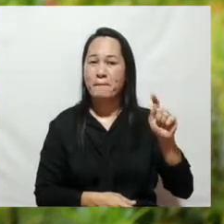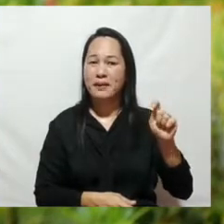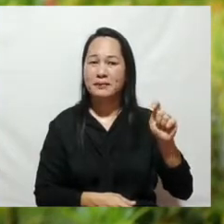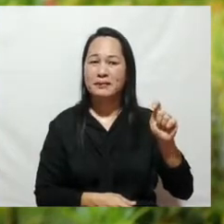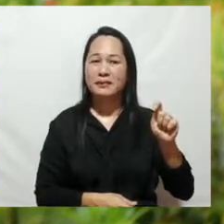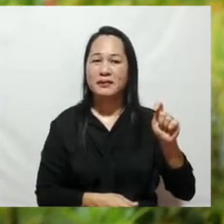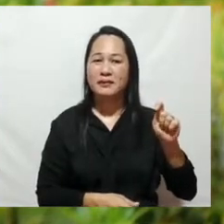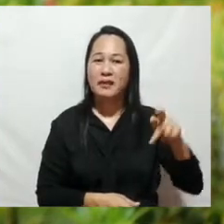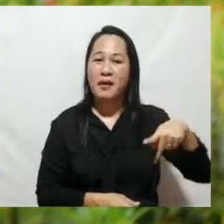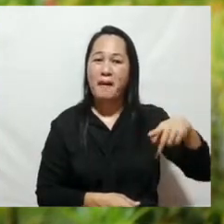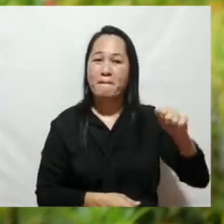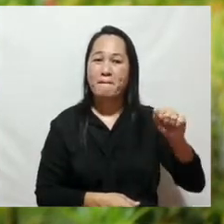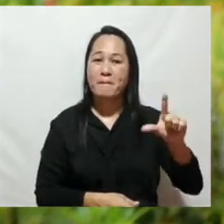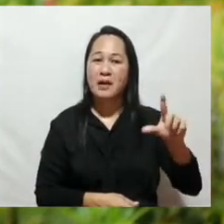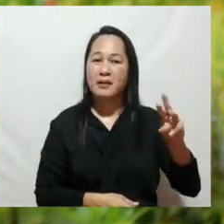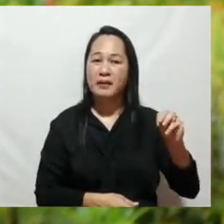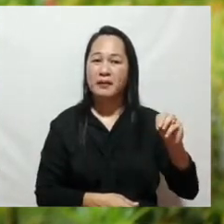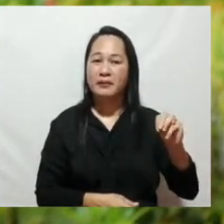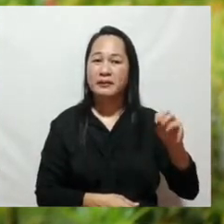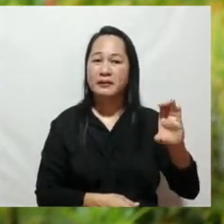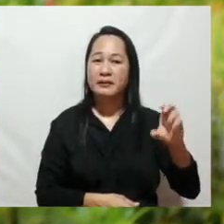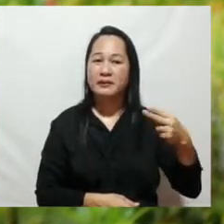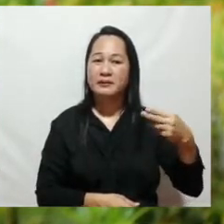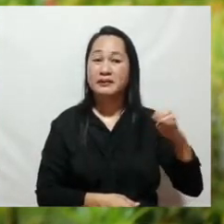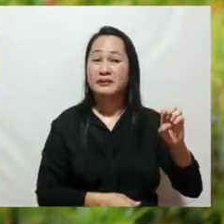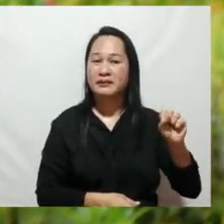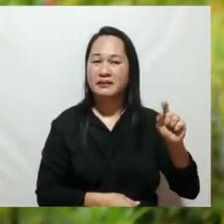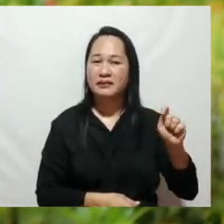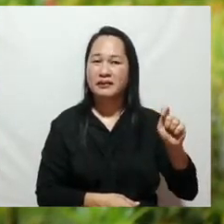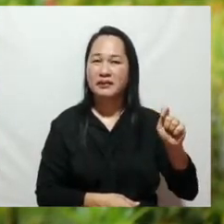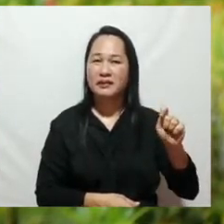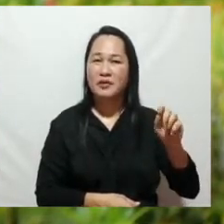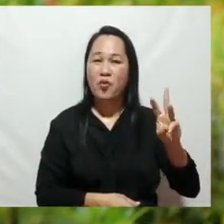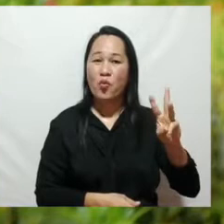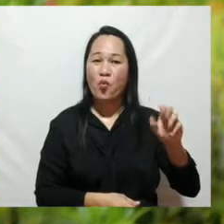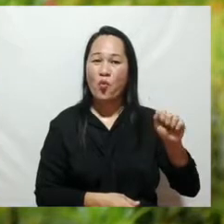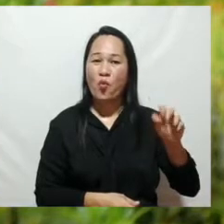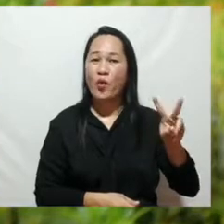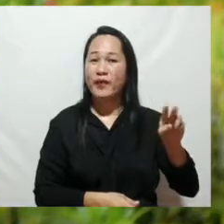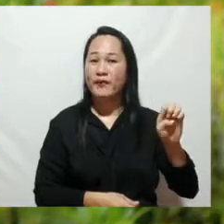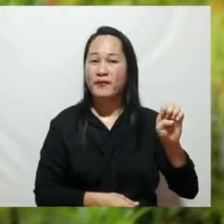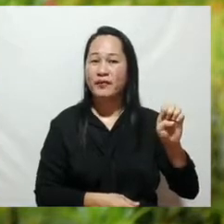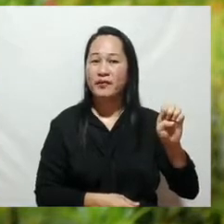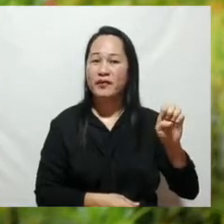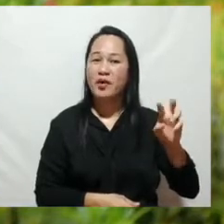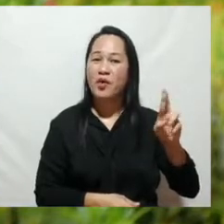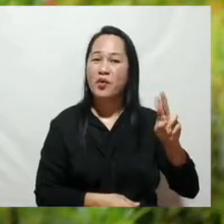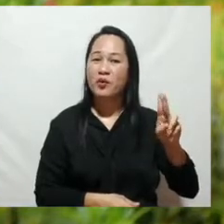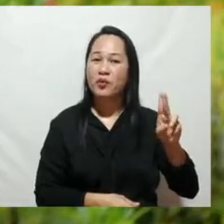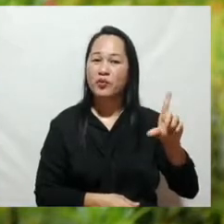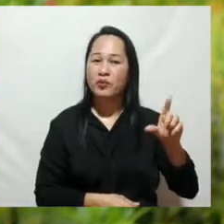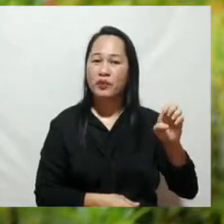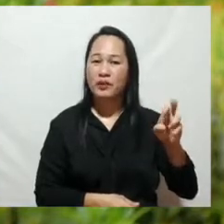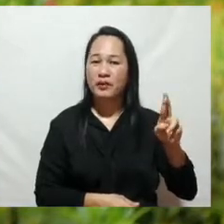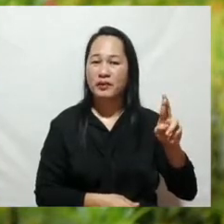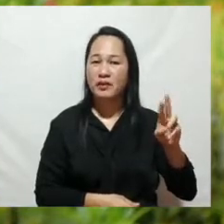bat, palm, chest, wave,